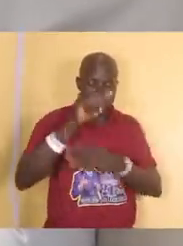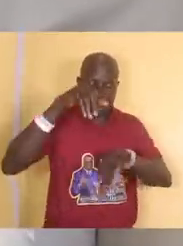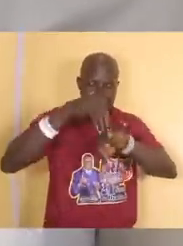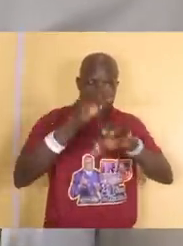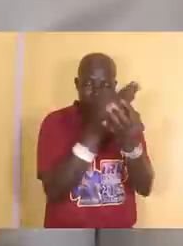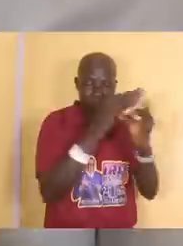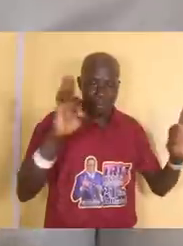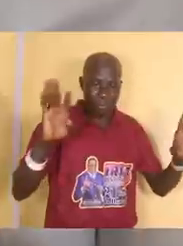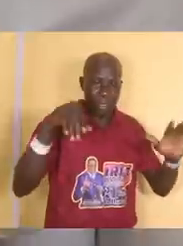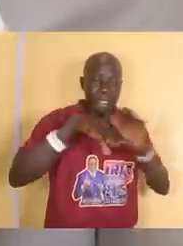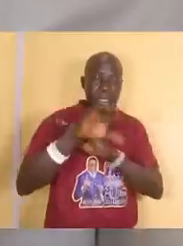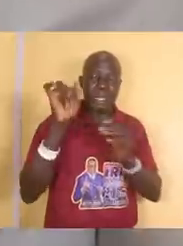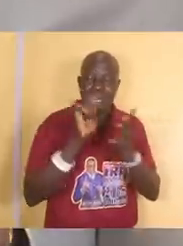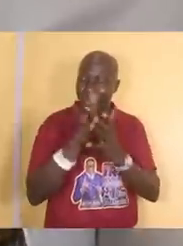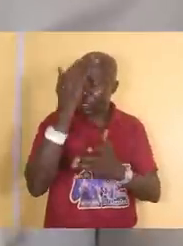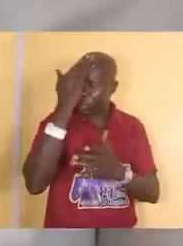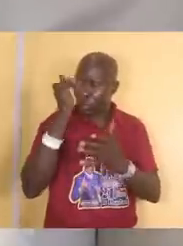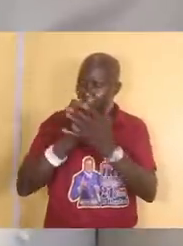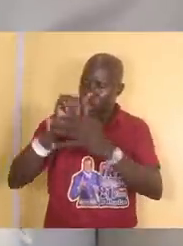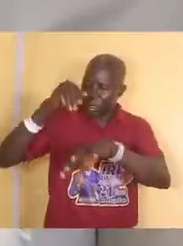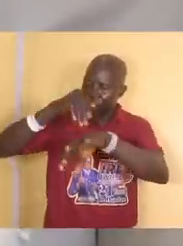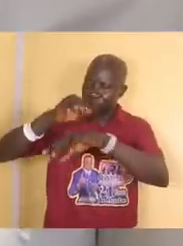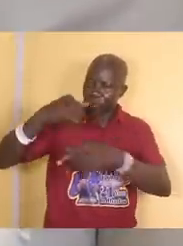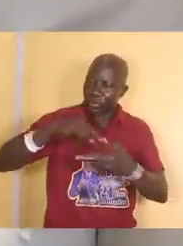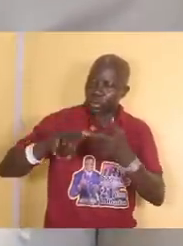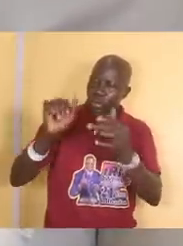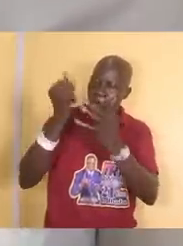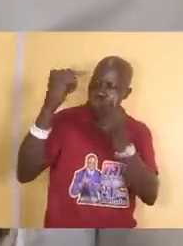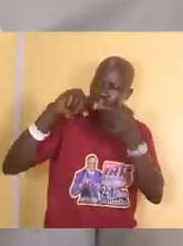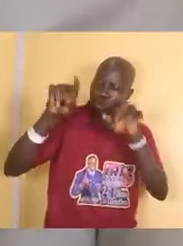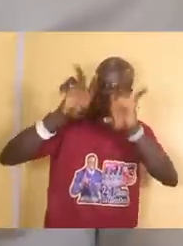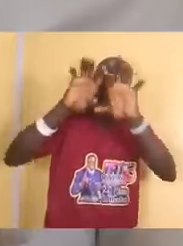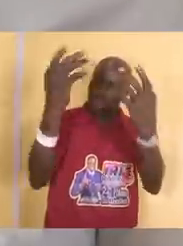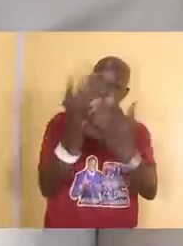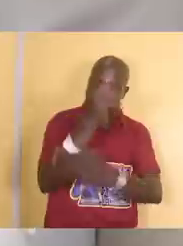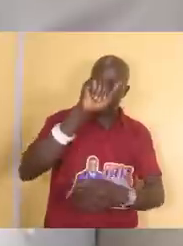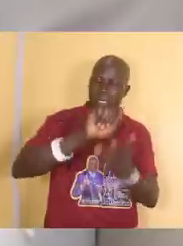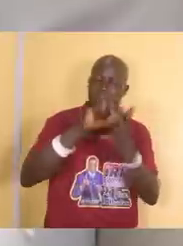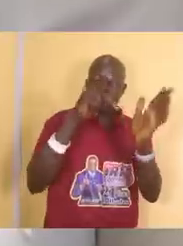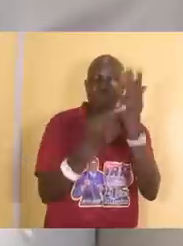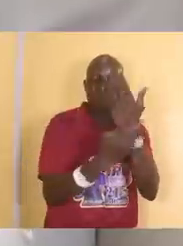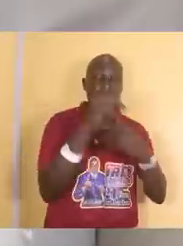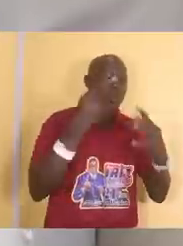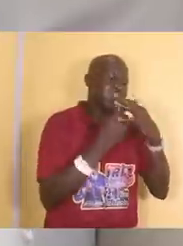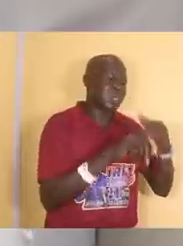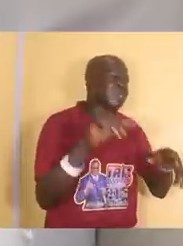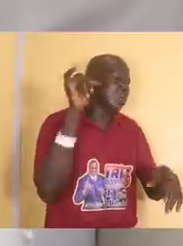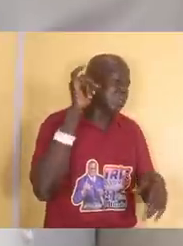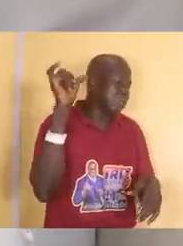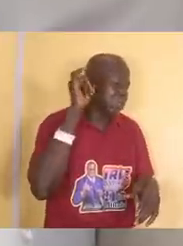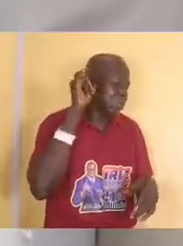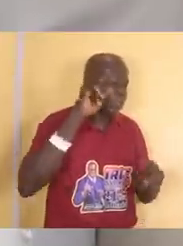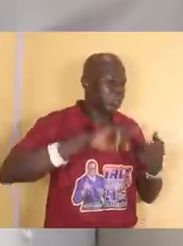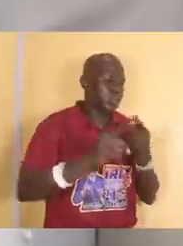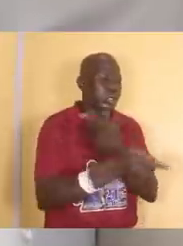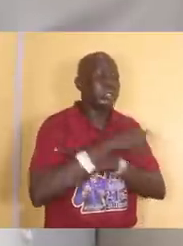somebody that can deliver. Oh no, don't know what you Shagam. He's the one that sent me to the Shagam city. If Padre is not here now, the program has commenced since yesterday. Today